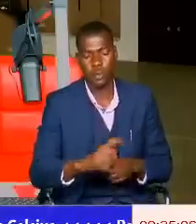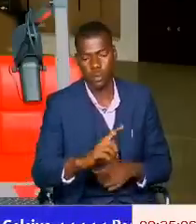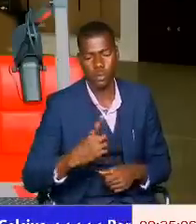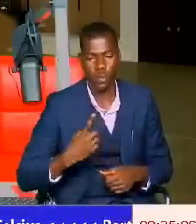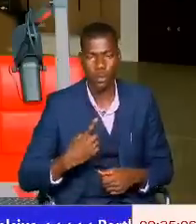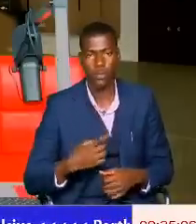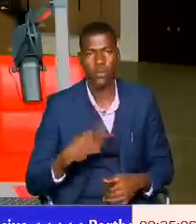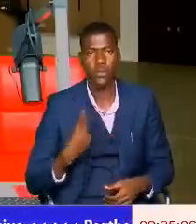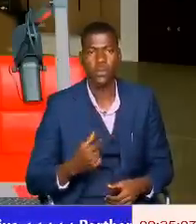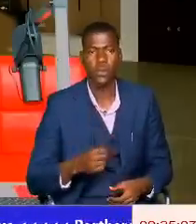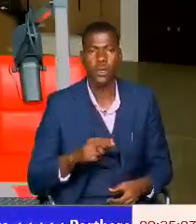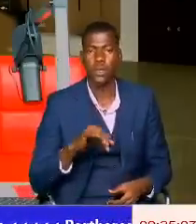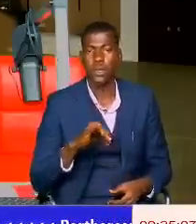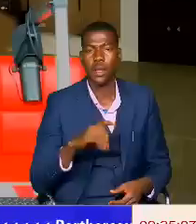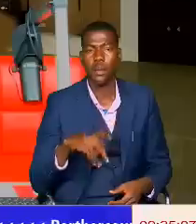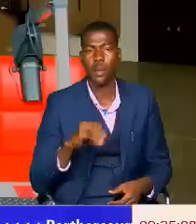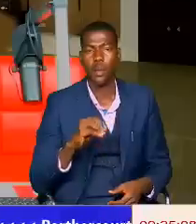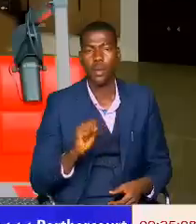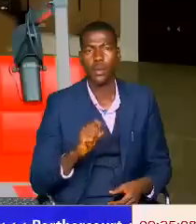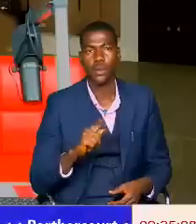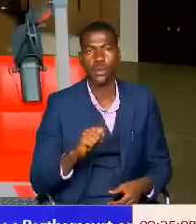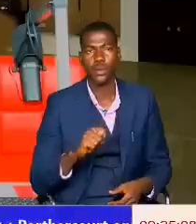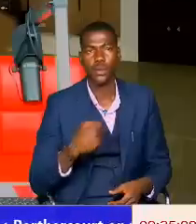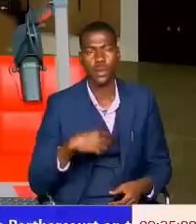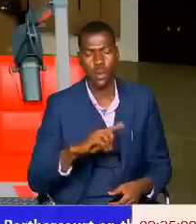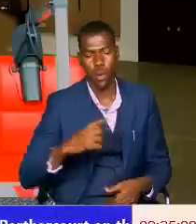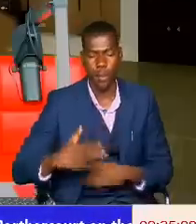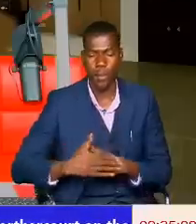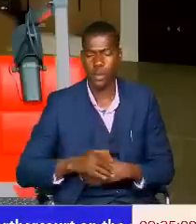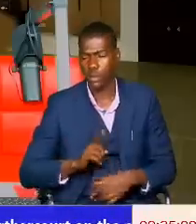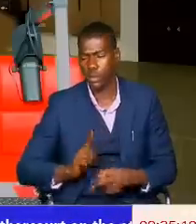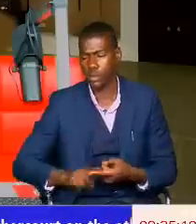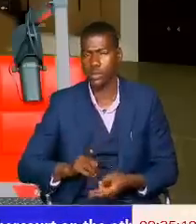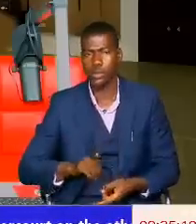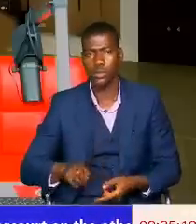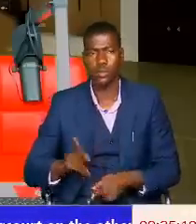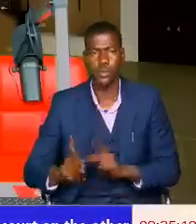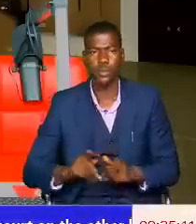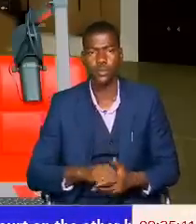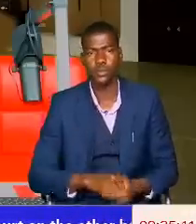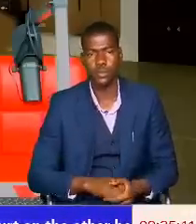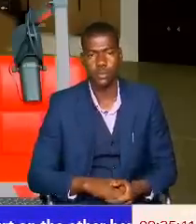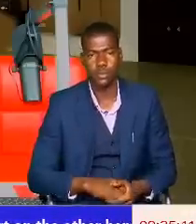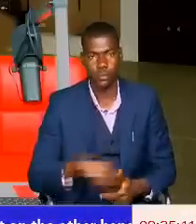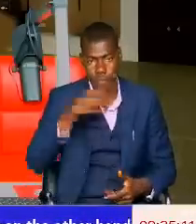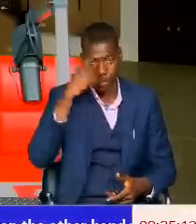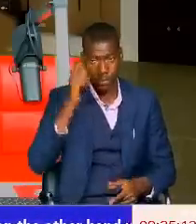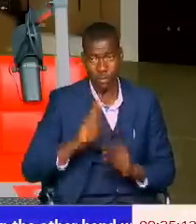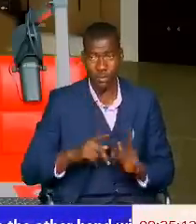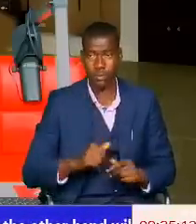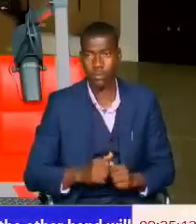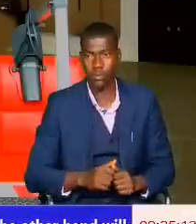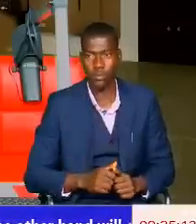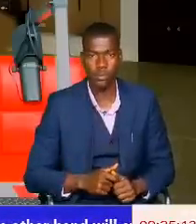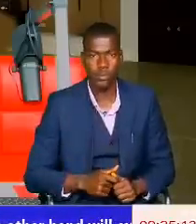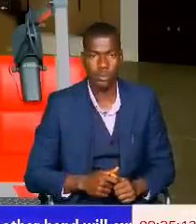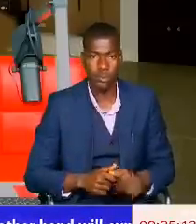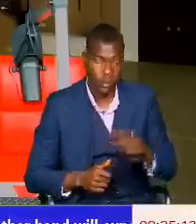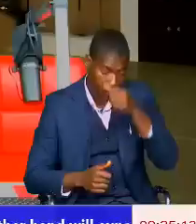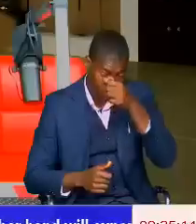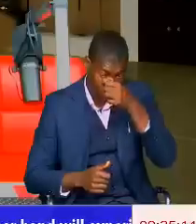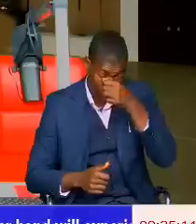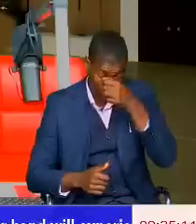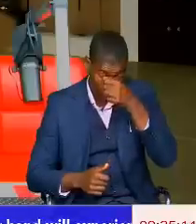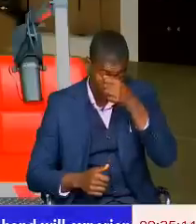you. Mm-hmm. We're coming back to you. Because people get daddies, you don't stay there. Make